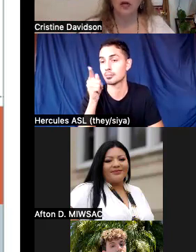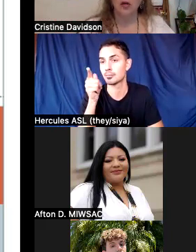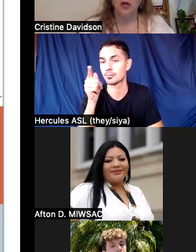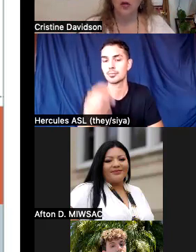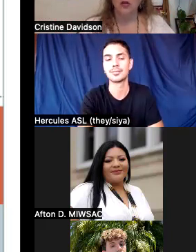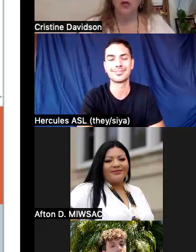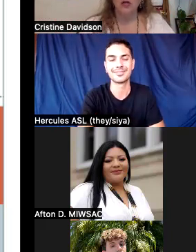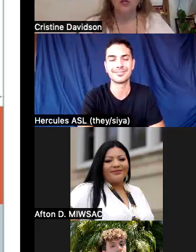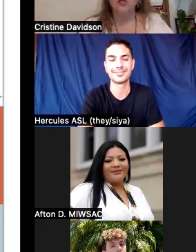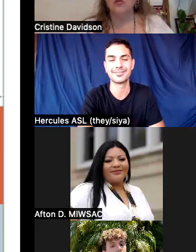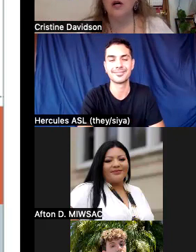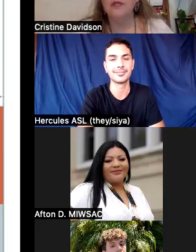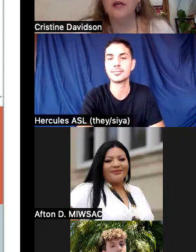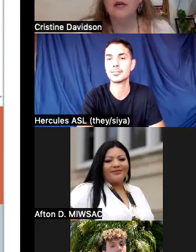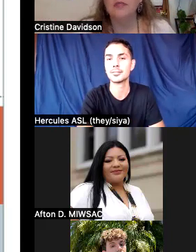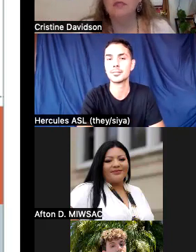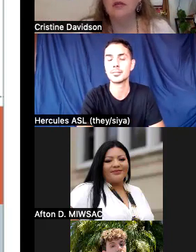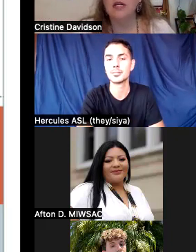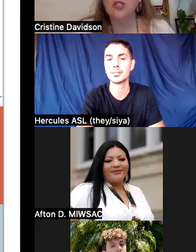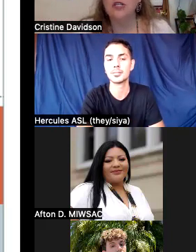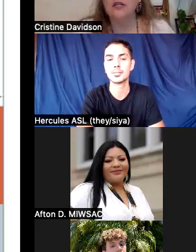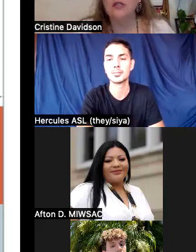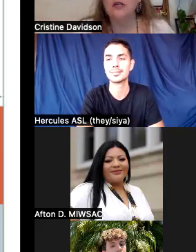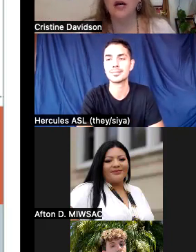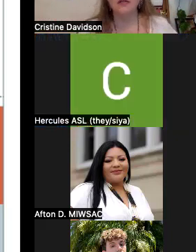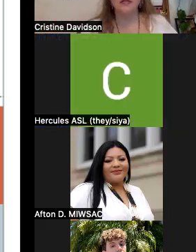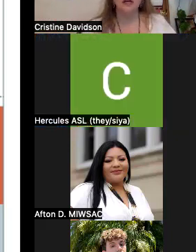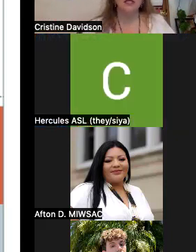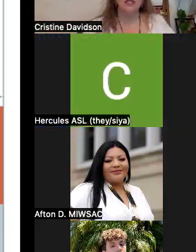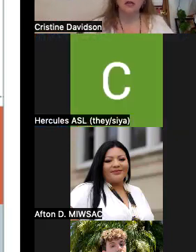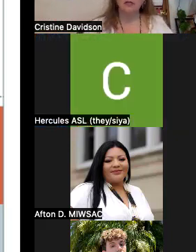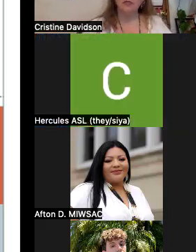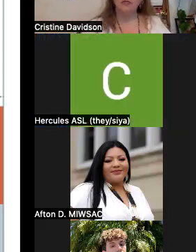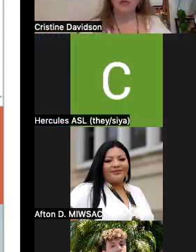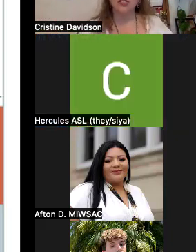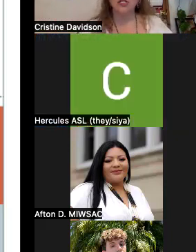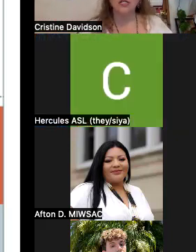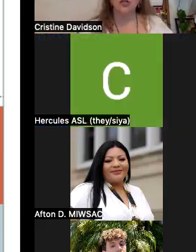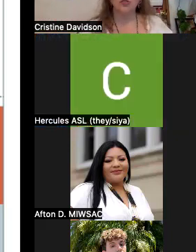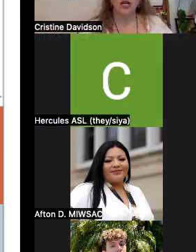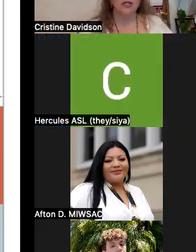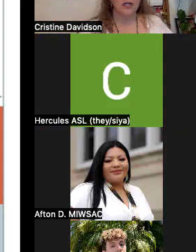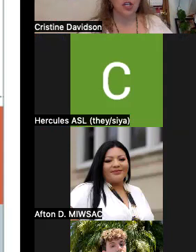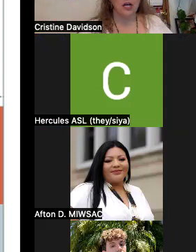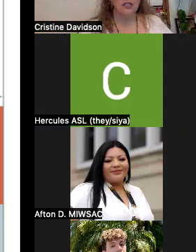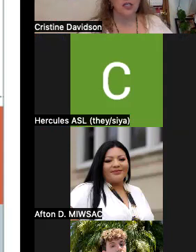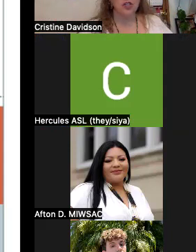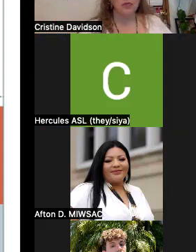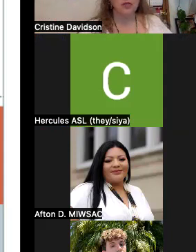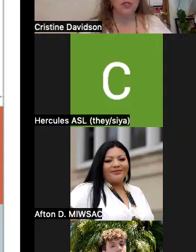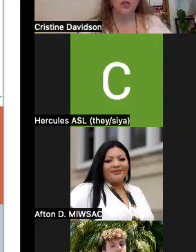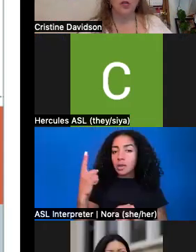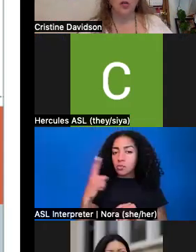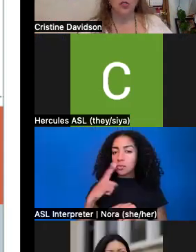Okay. So I think somebody mentioned it. Yeah, I think Isaac mentioned it, child on child